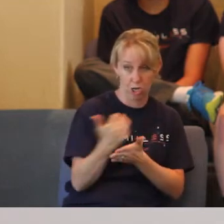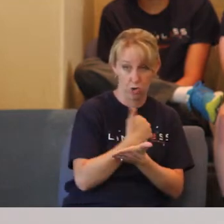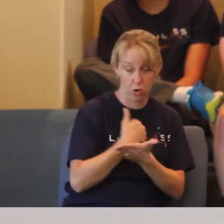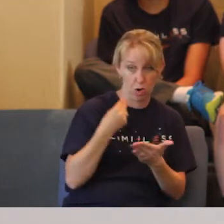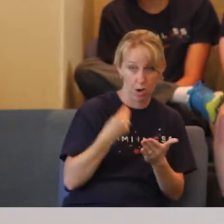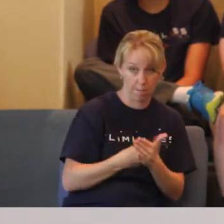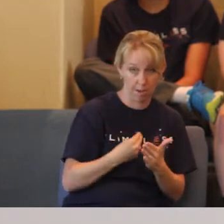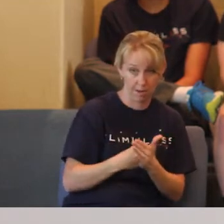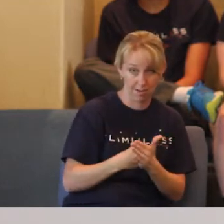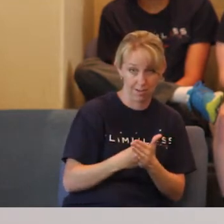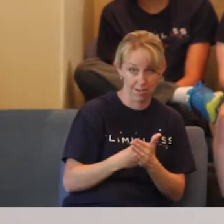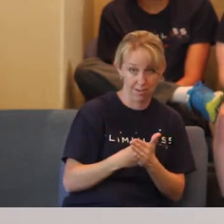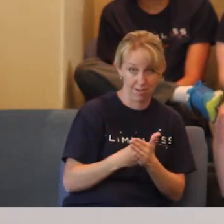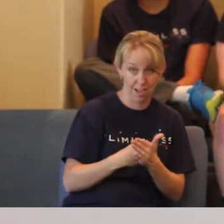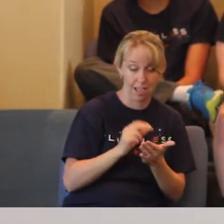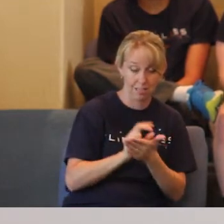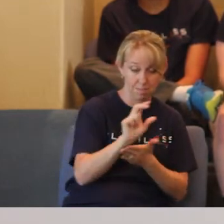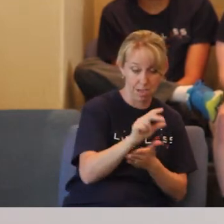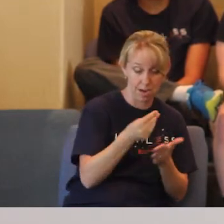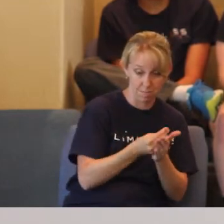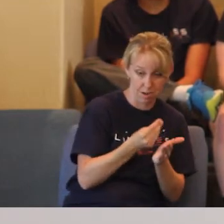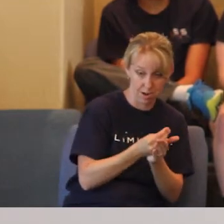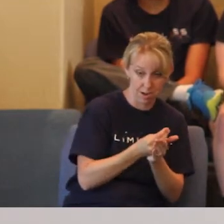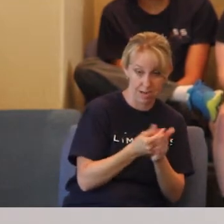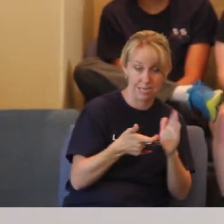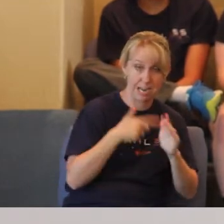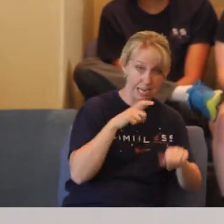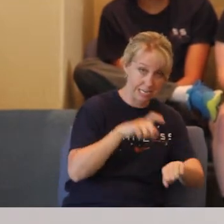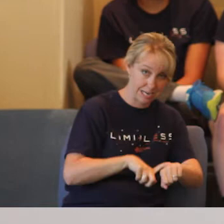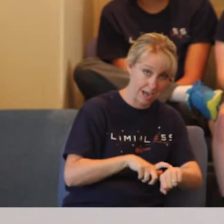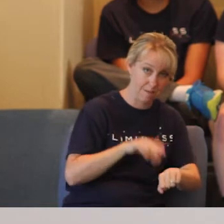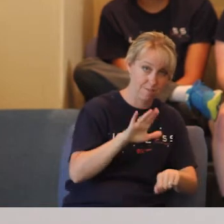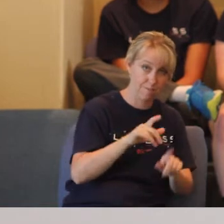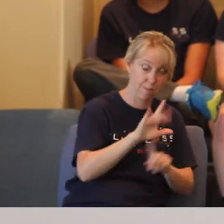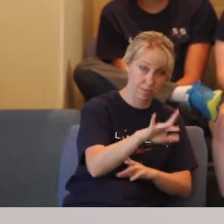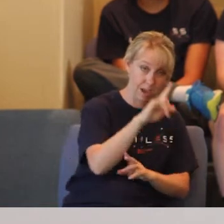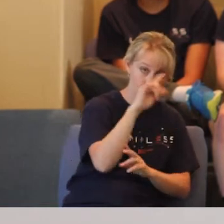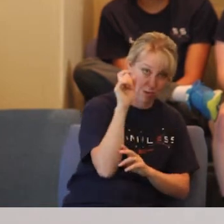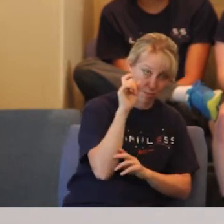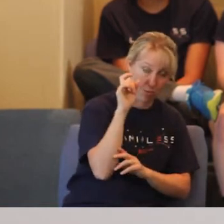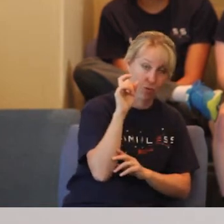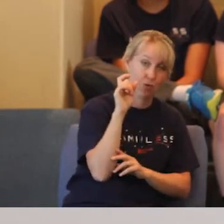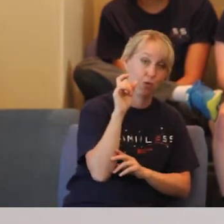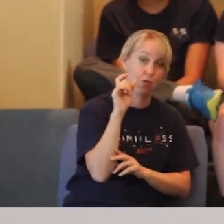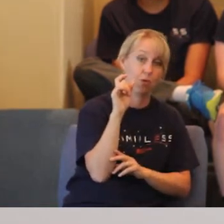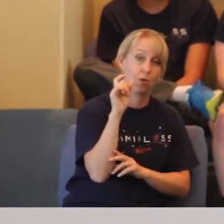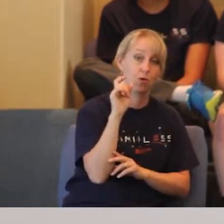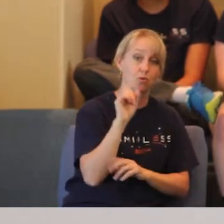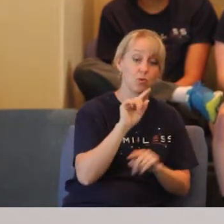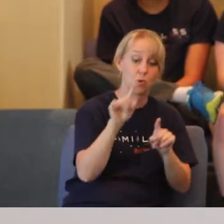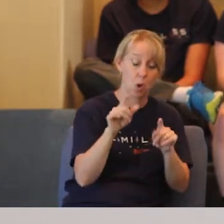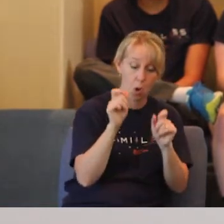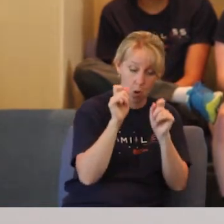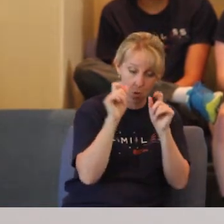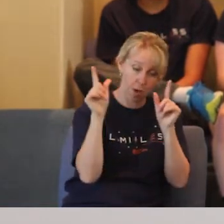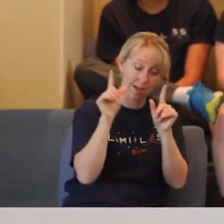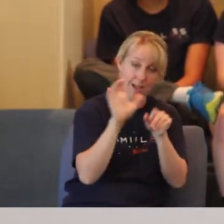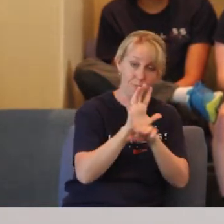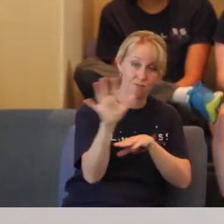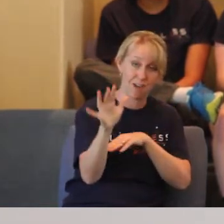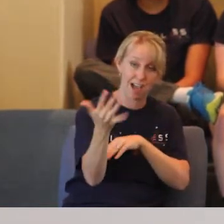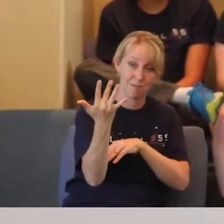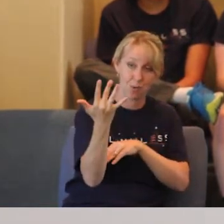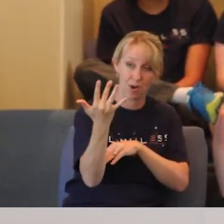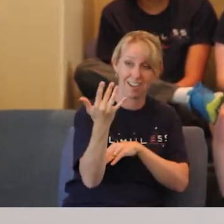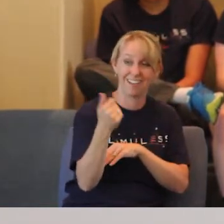time out of their summer to go wake up at 5 o'clock in the morning, work hard all day